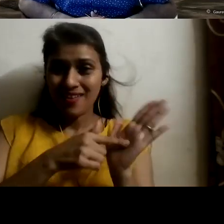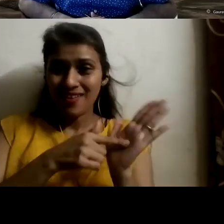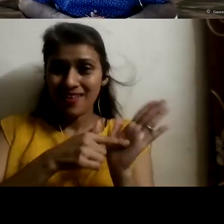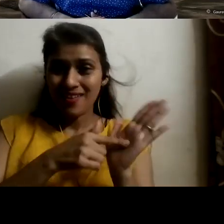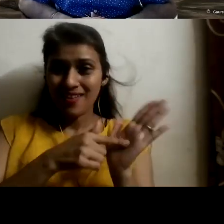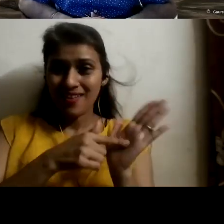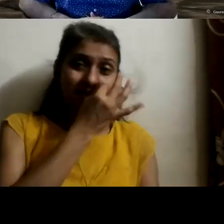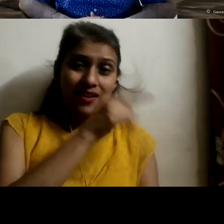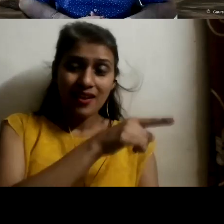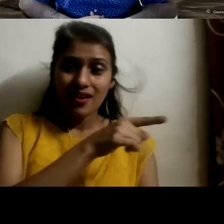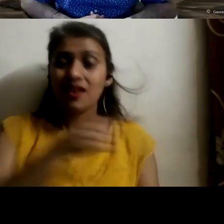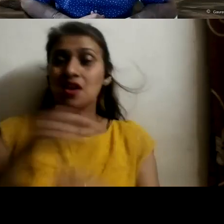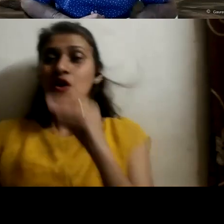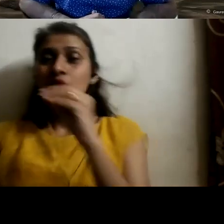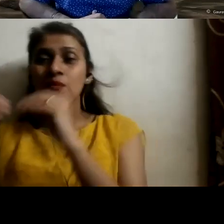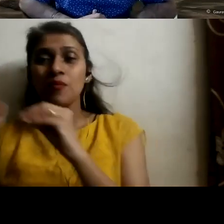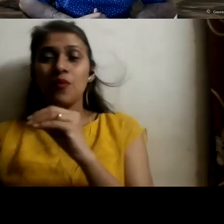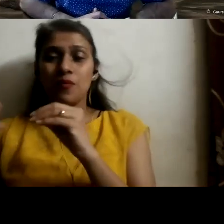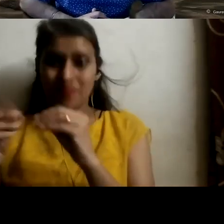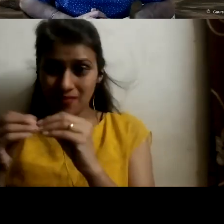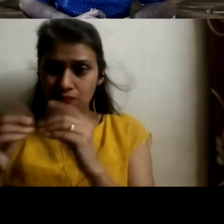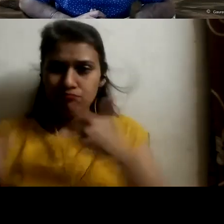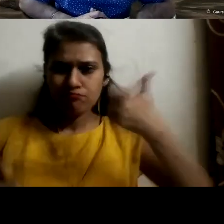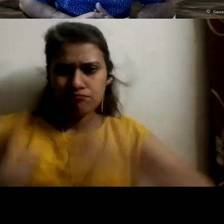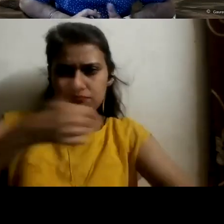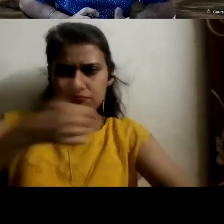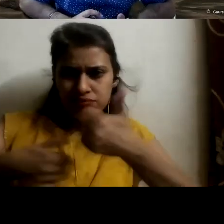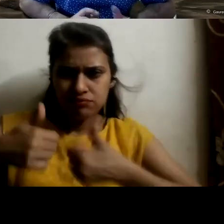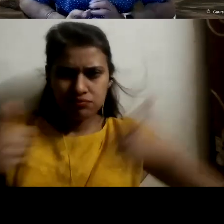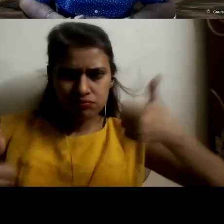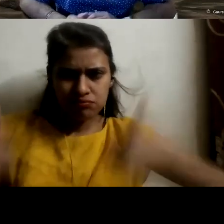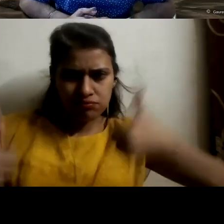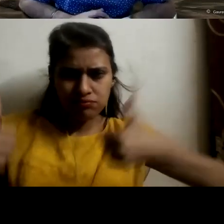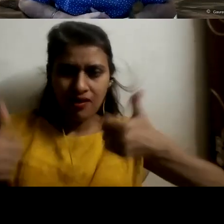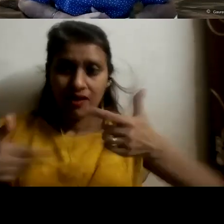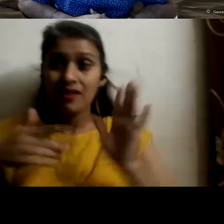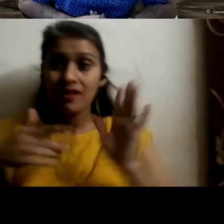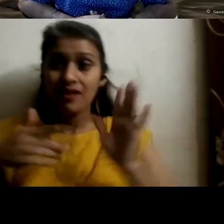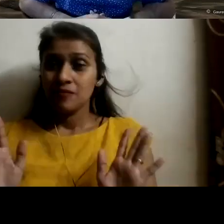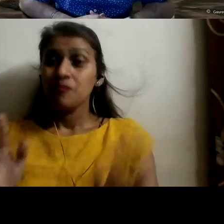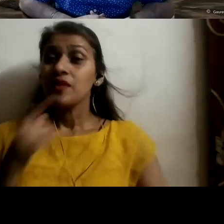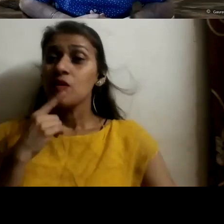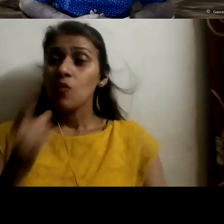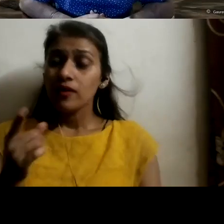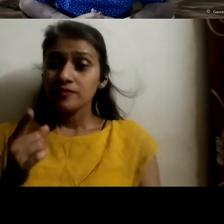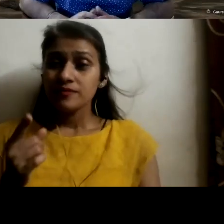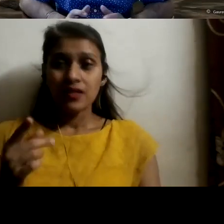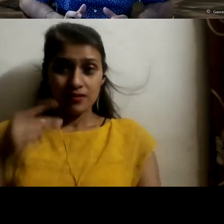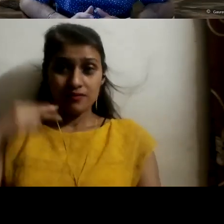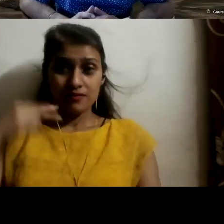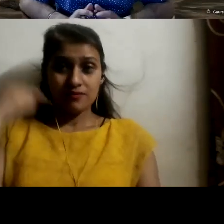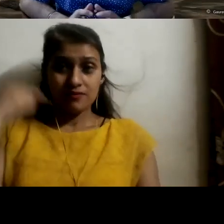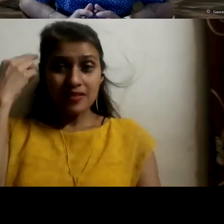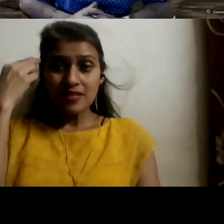that. When we say universal design and reasonable accommodation, we are bridging the